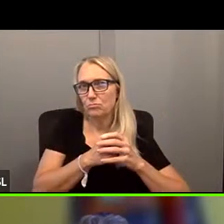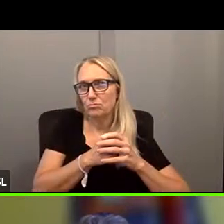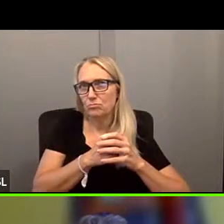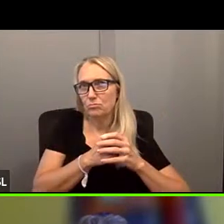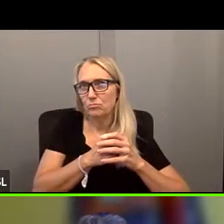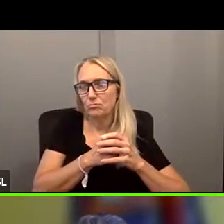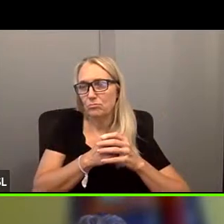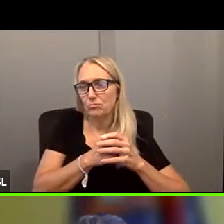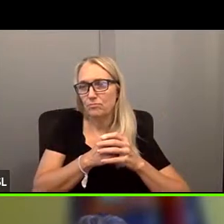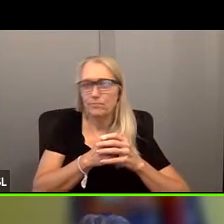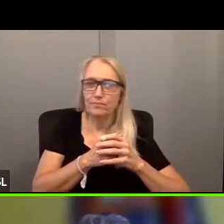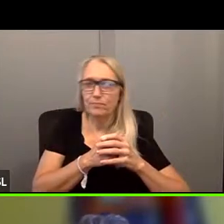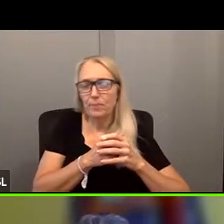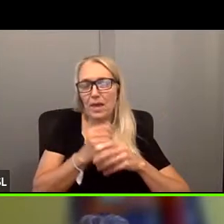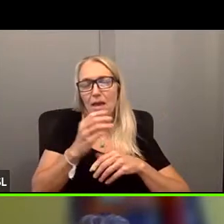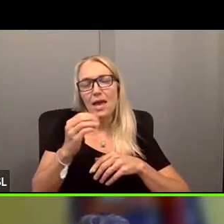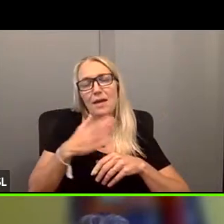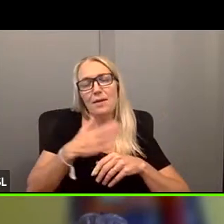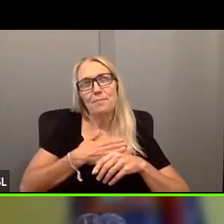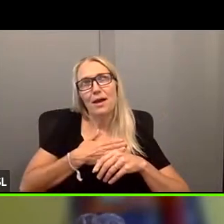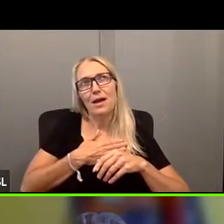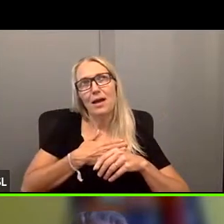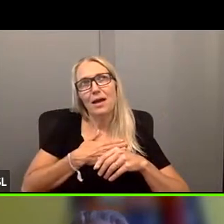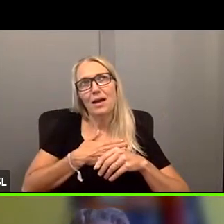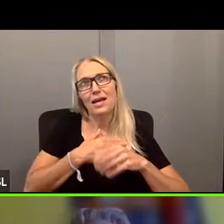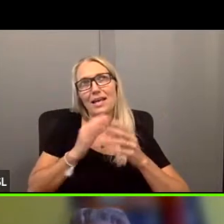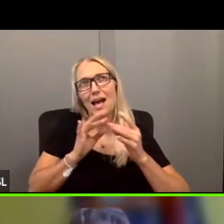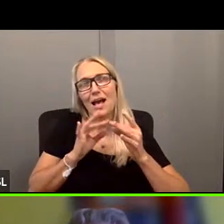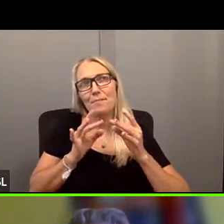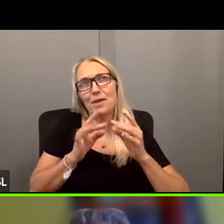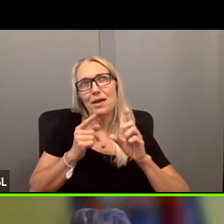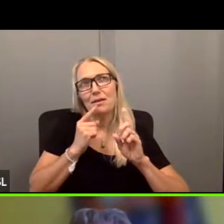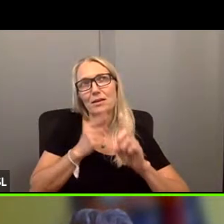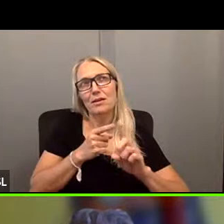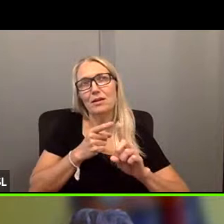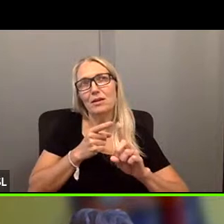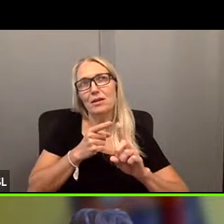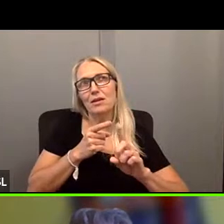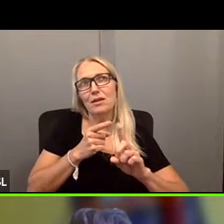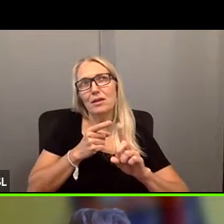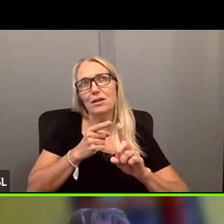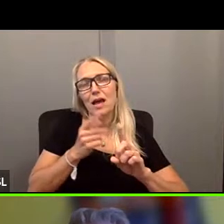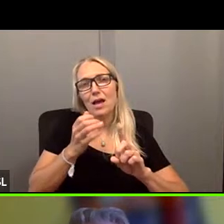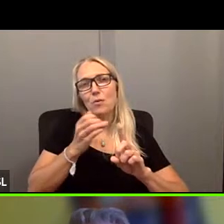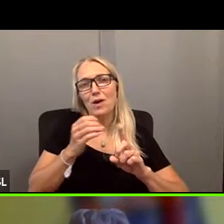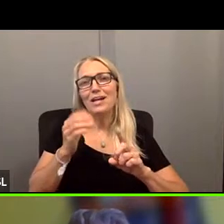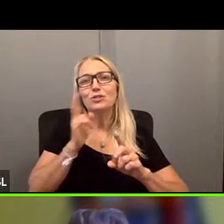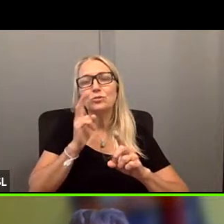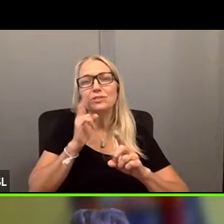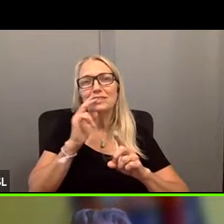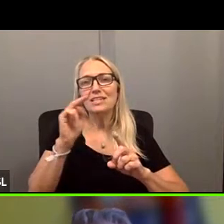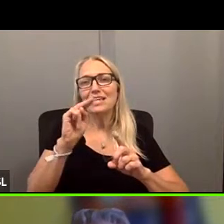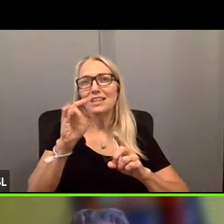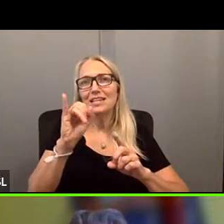And my main comment is that I'd like to see the Nisqually tribe in